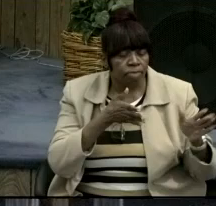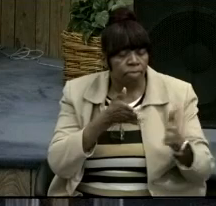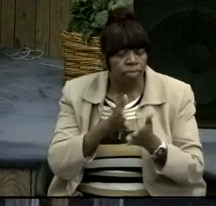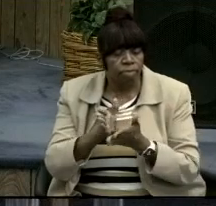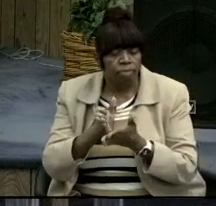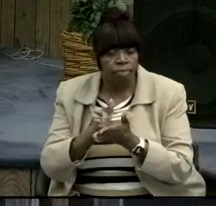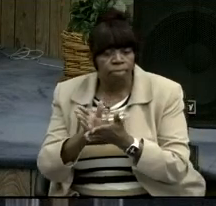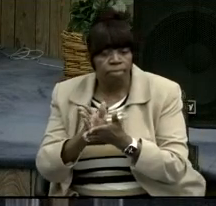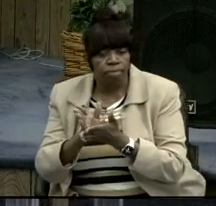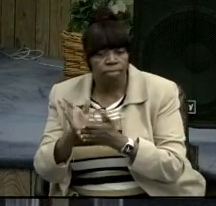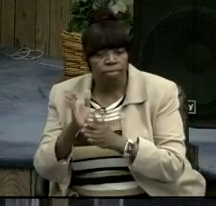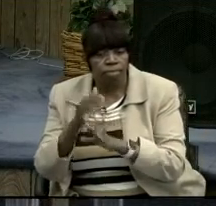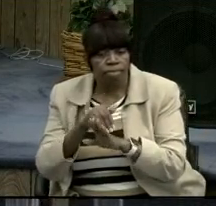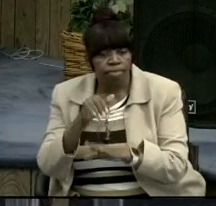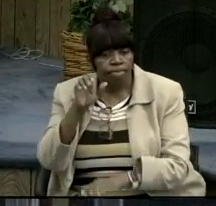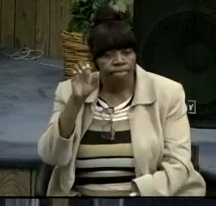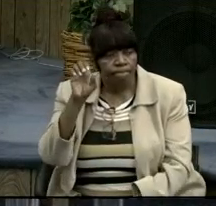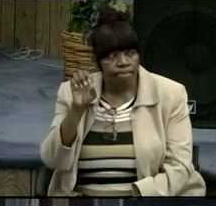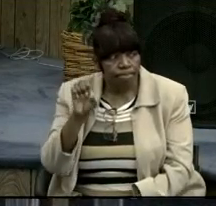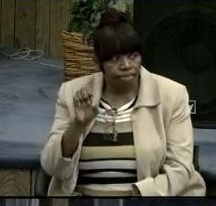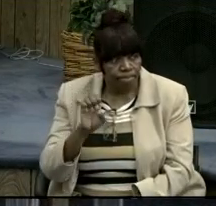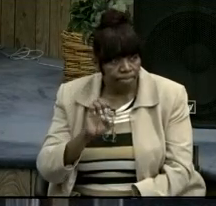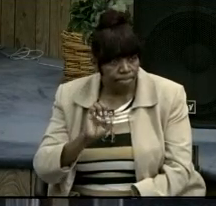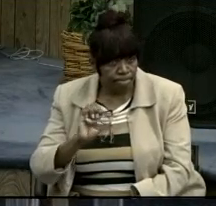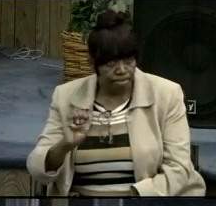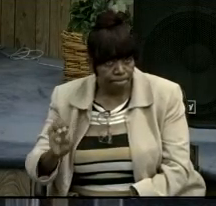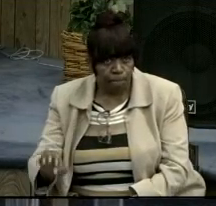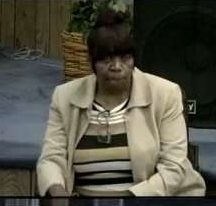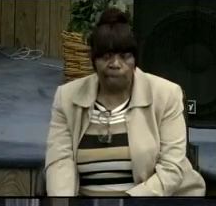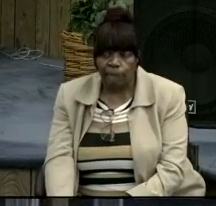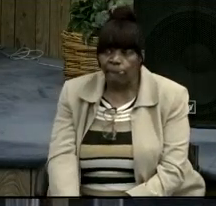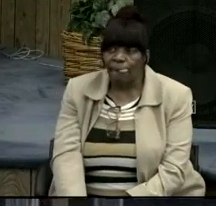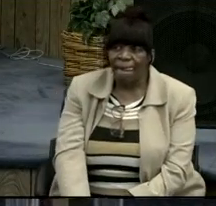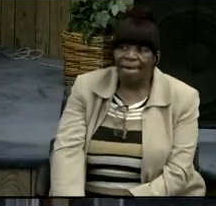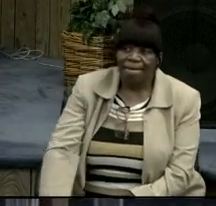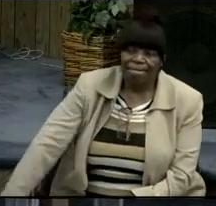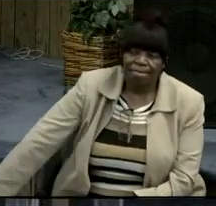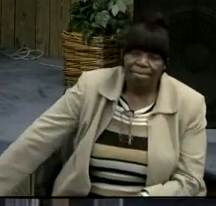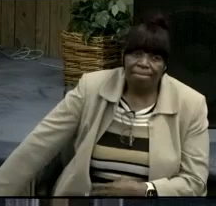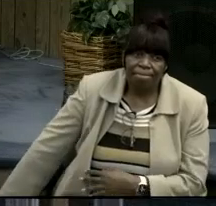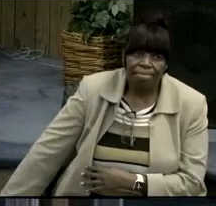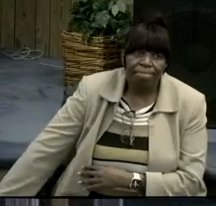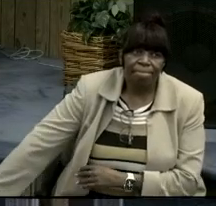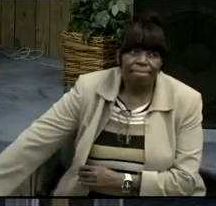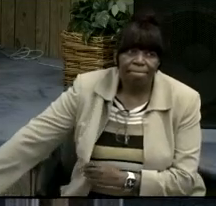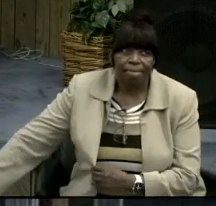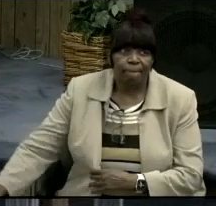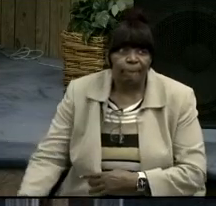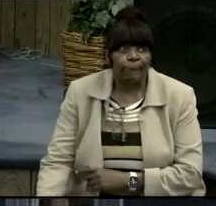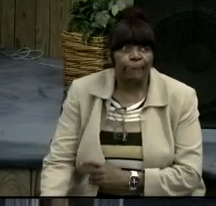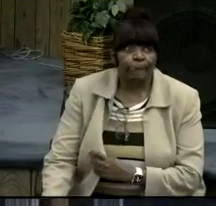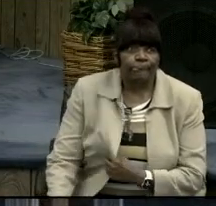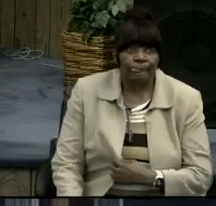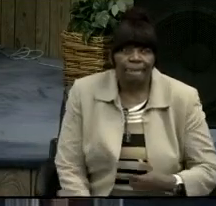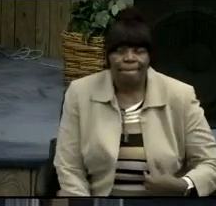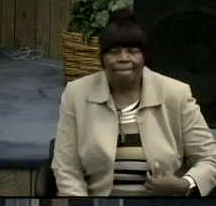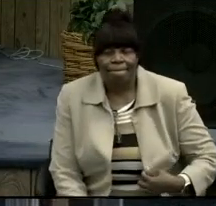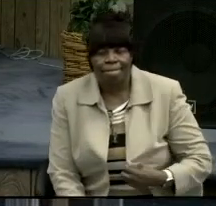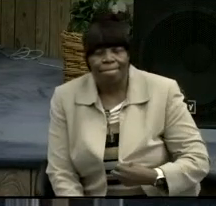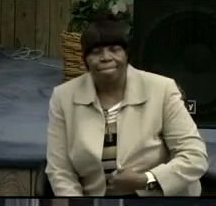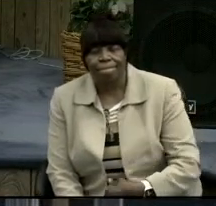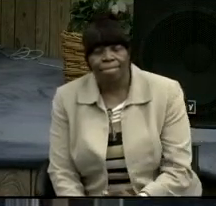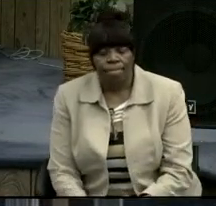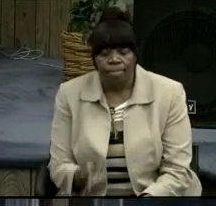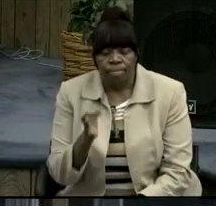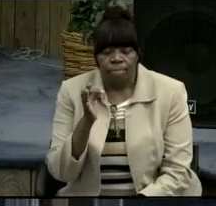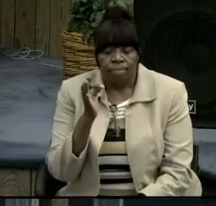I pray that you are all right wherever your home is, and if you have to stay by a little longer and wait for the storm